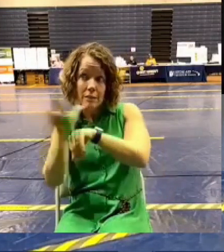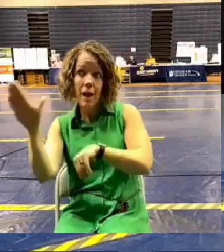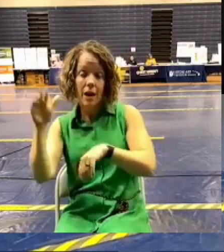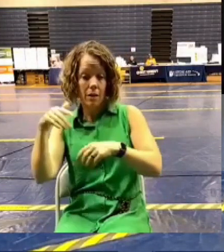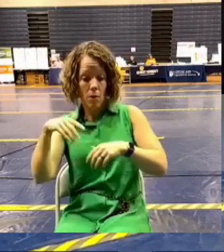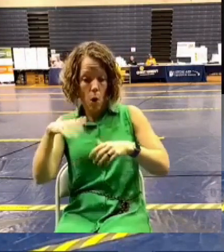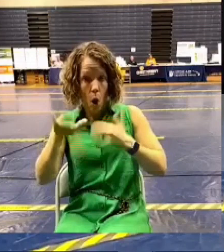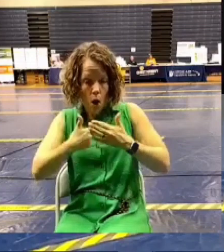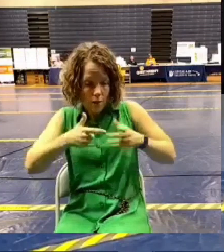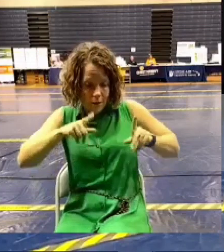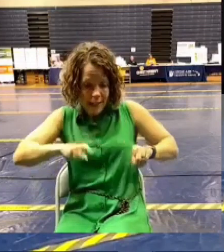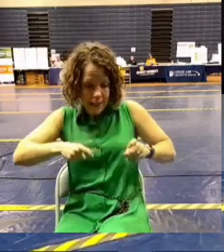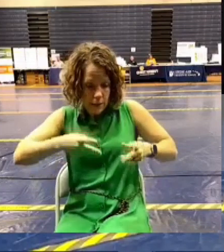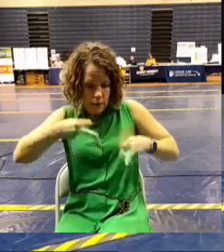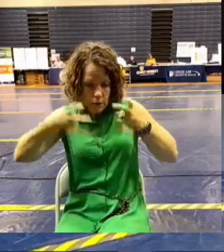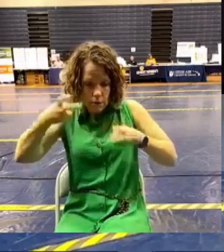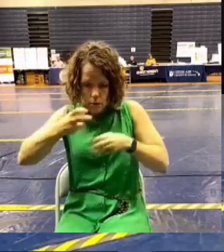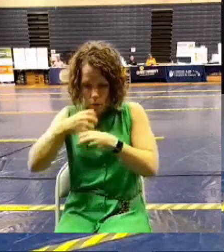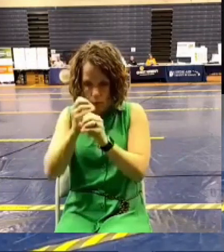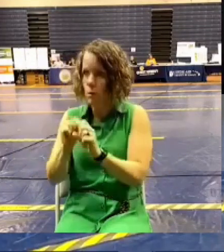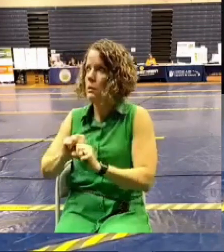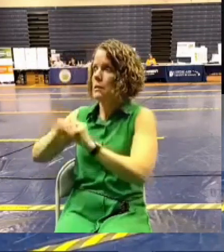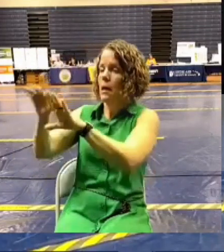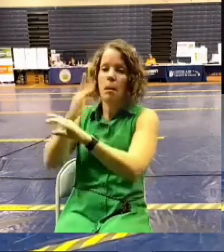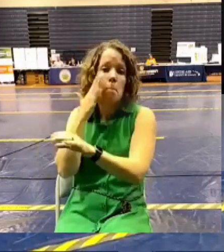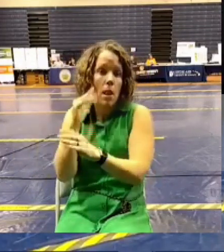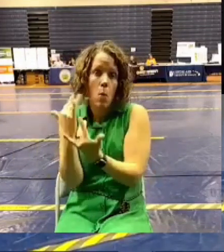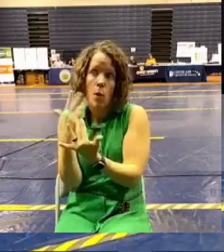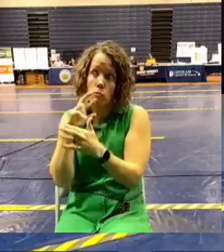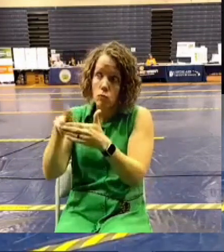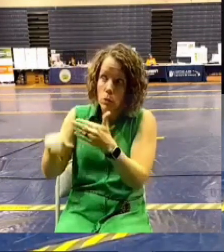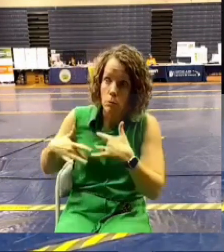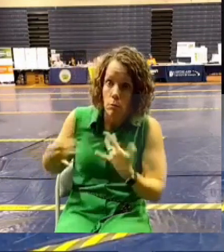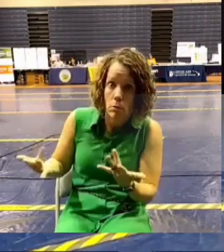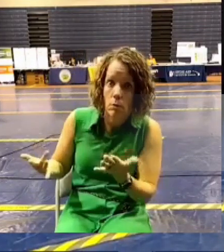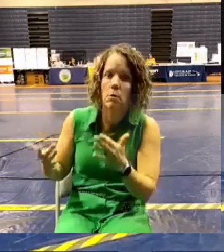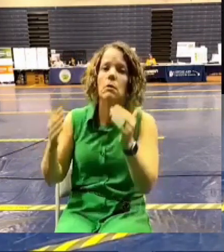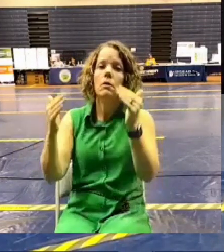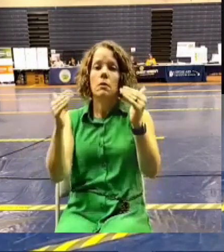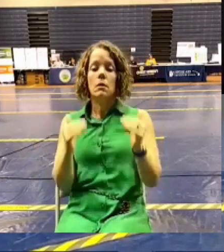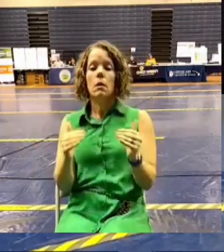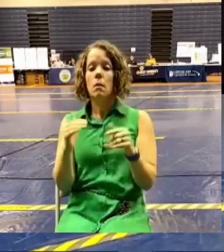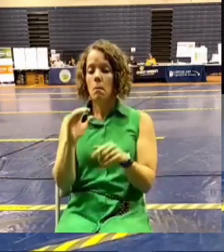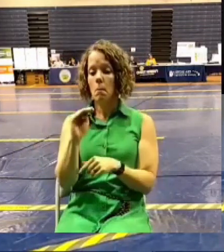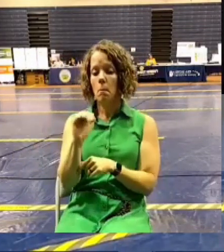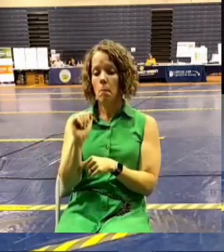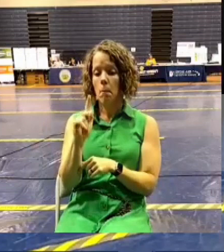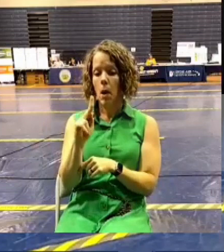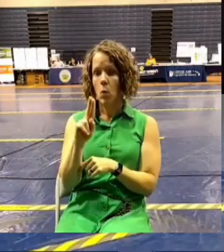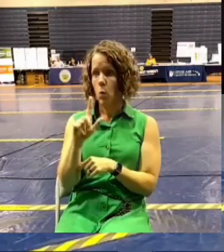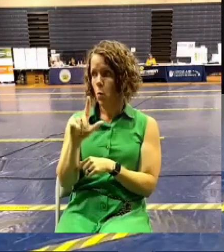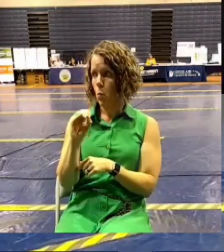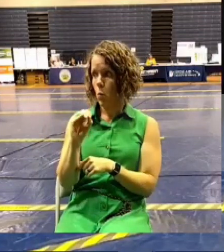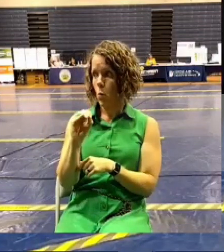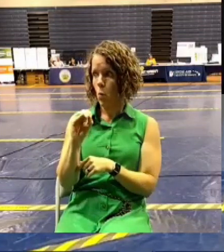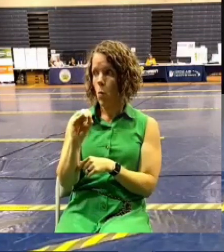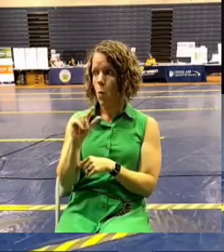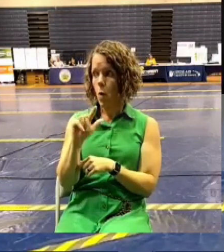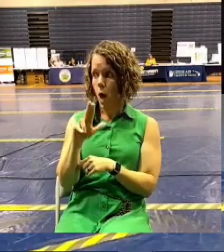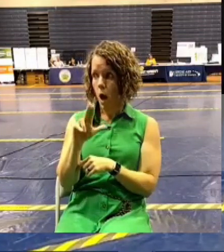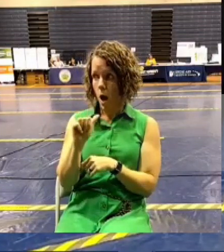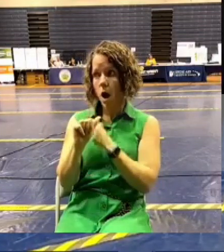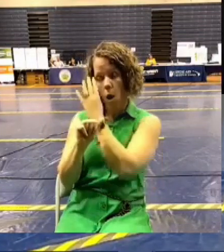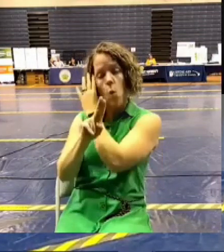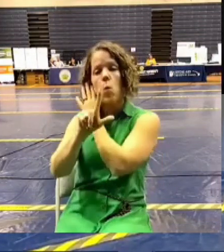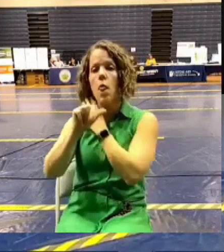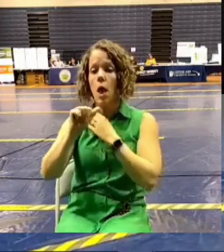with relationship, right? Another thing is the restoration of Moku'ula and Loko o Moku'hinia